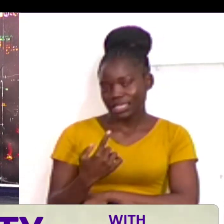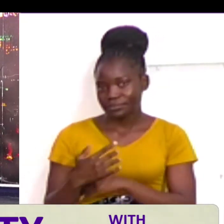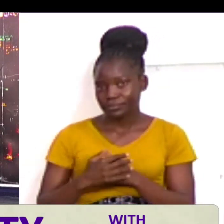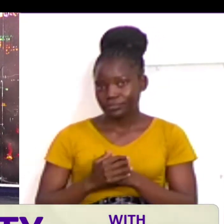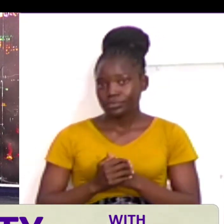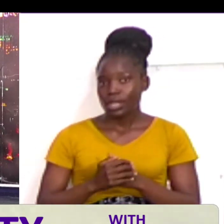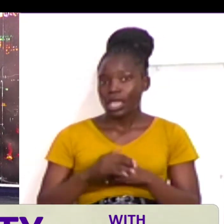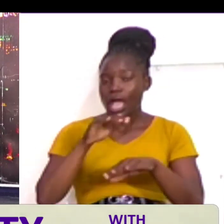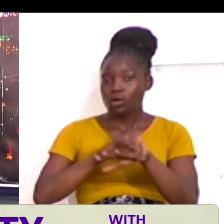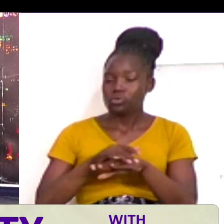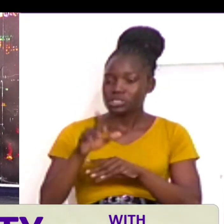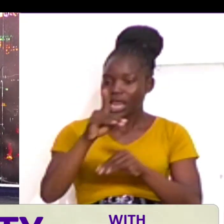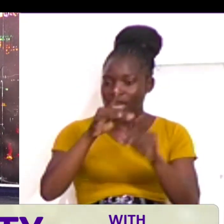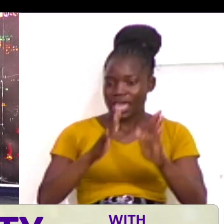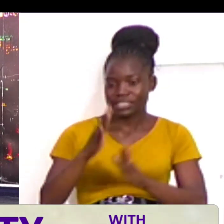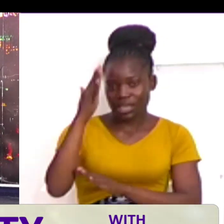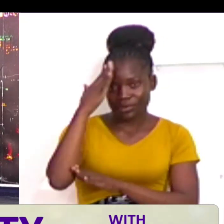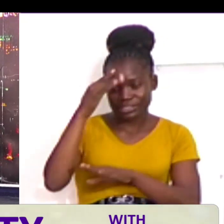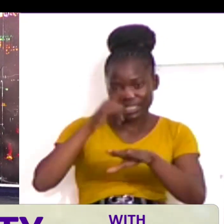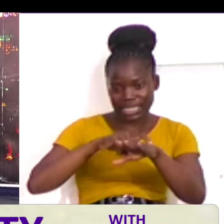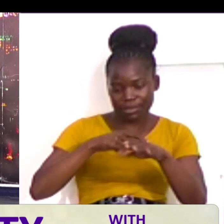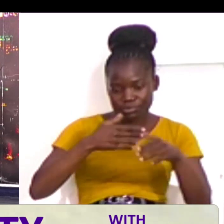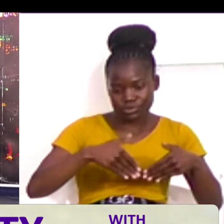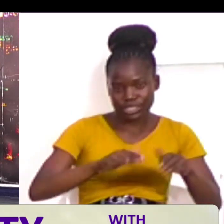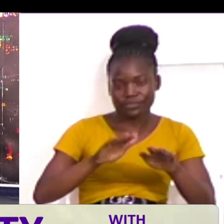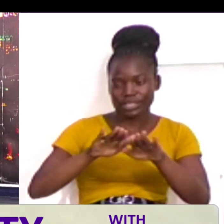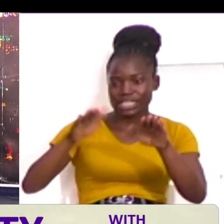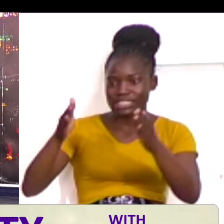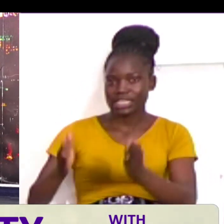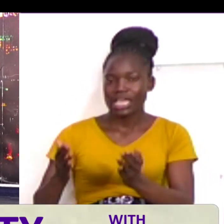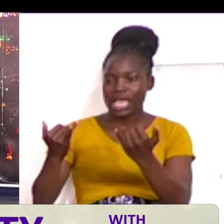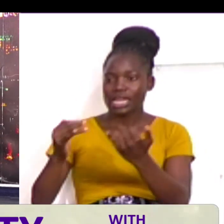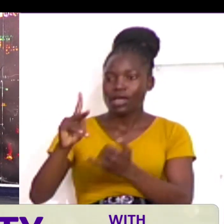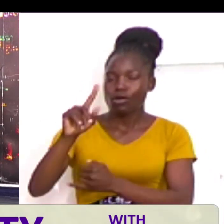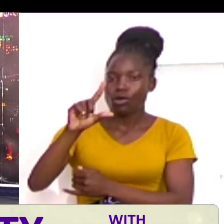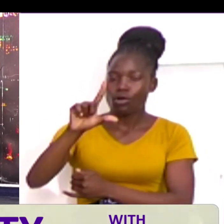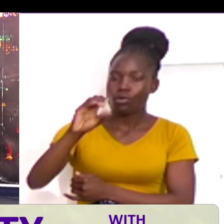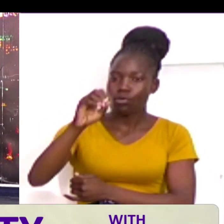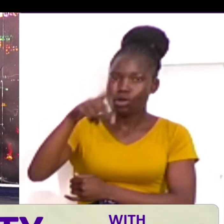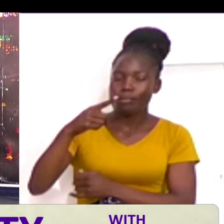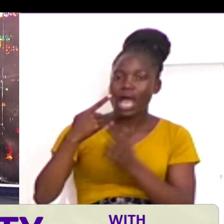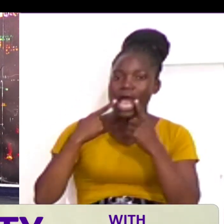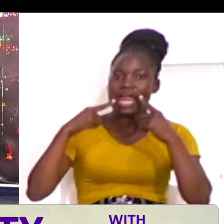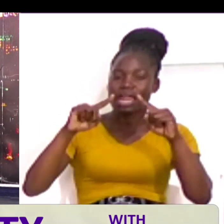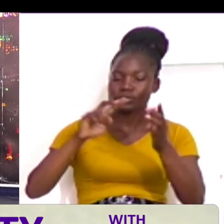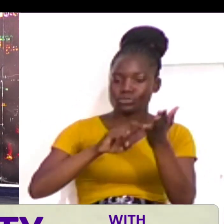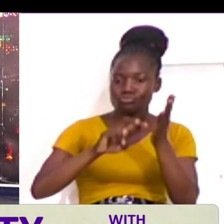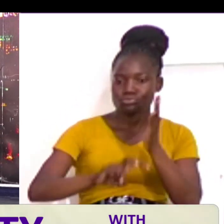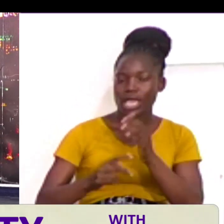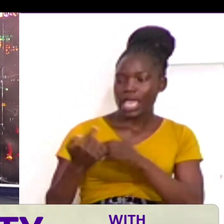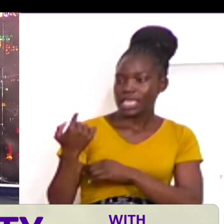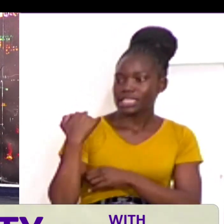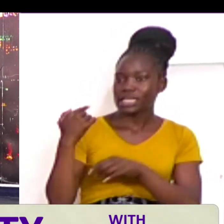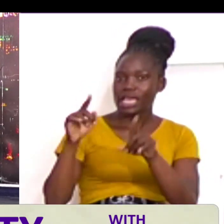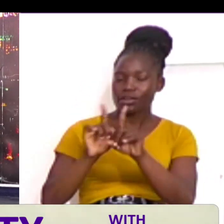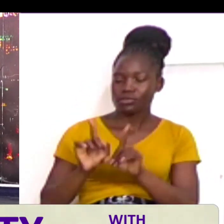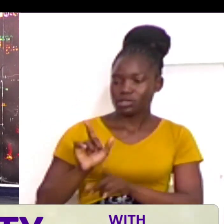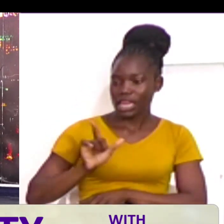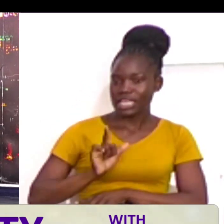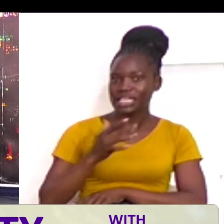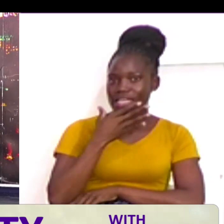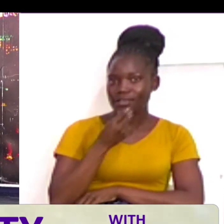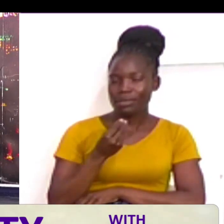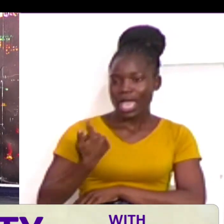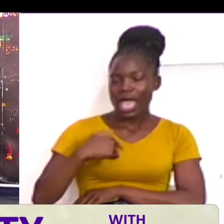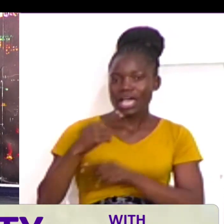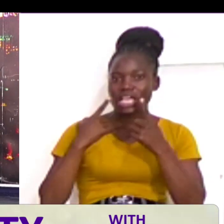saying, a good dancer knows when to leave the stage. And Jurgen Kloop announced his departure yesterday. And unfortunately also, ladies and gentlemen,